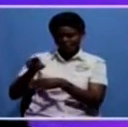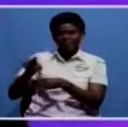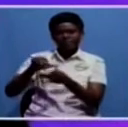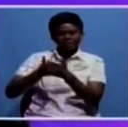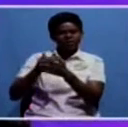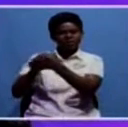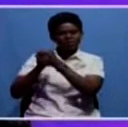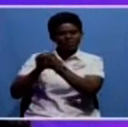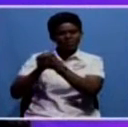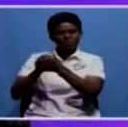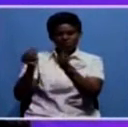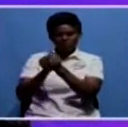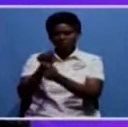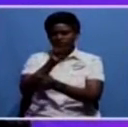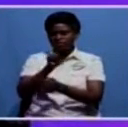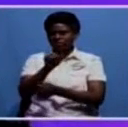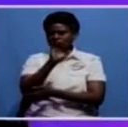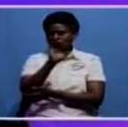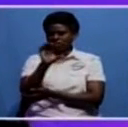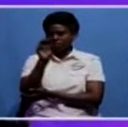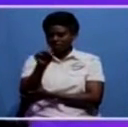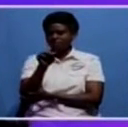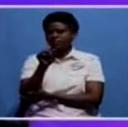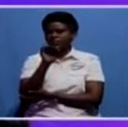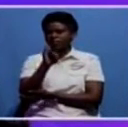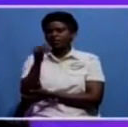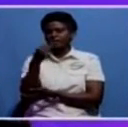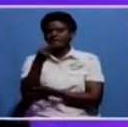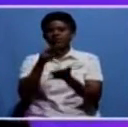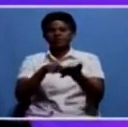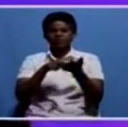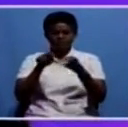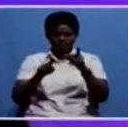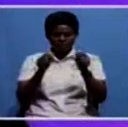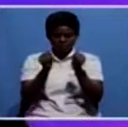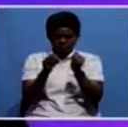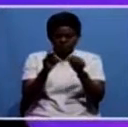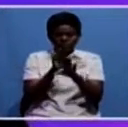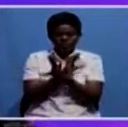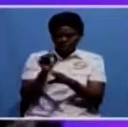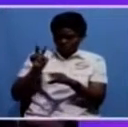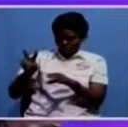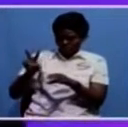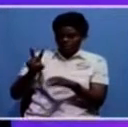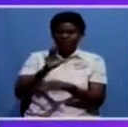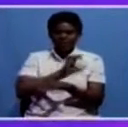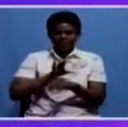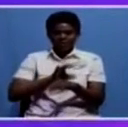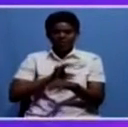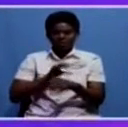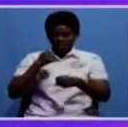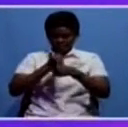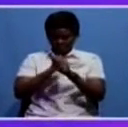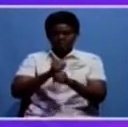relationship between ZCCMIH, representing the people of Zambia, and Vandata, who came together and